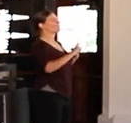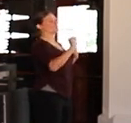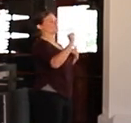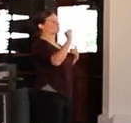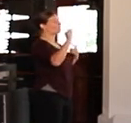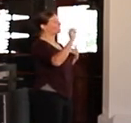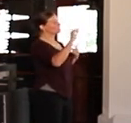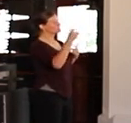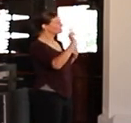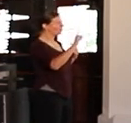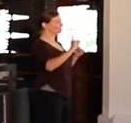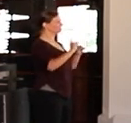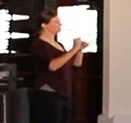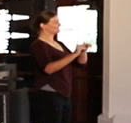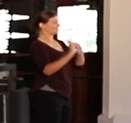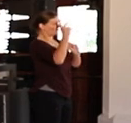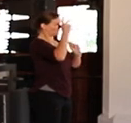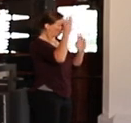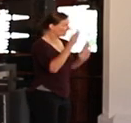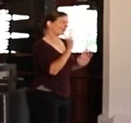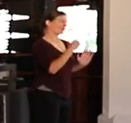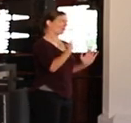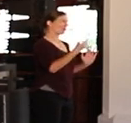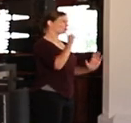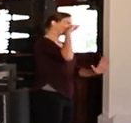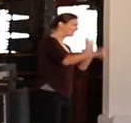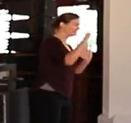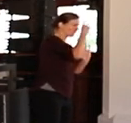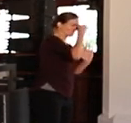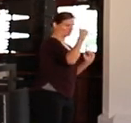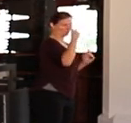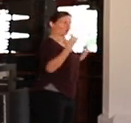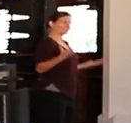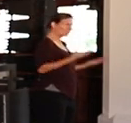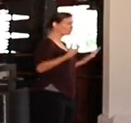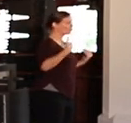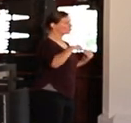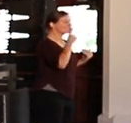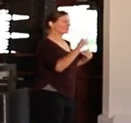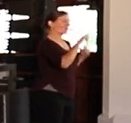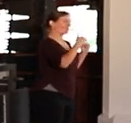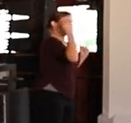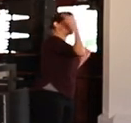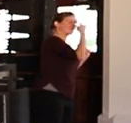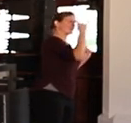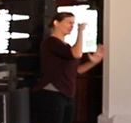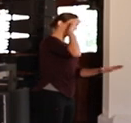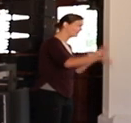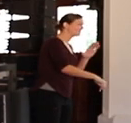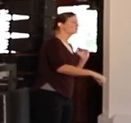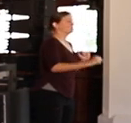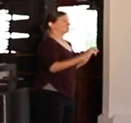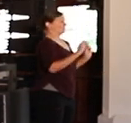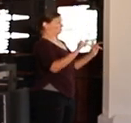deep philosophical thoughts. I like to go deep. Here at Agnes, we're about thinking deeply. And so here